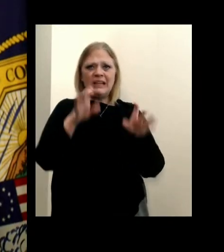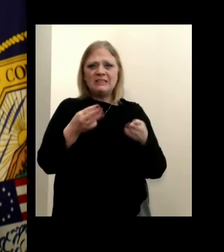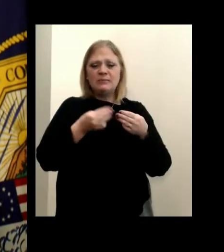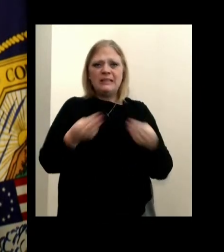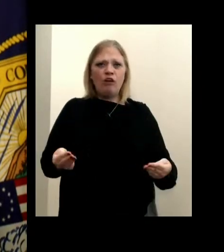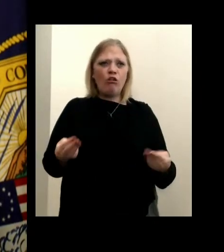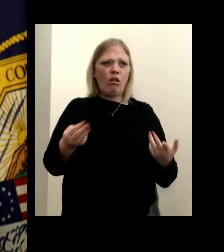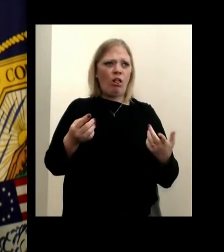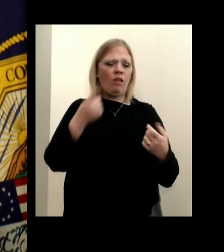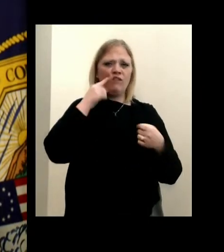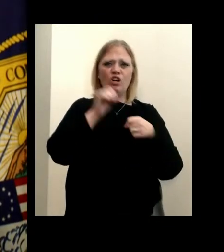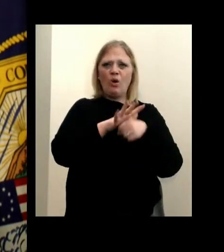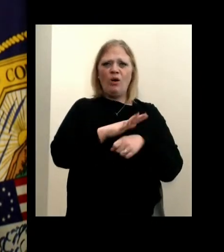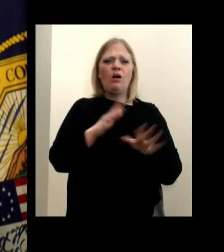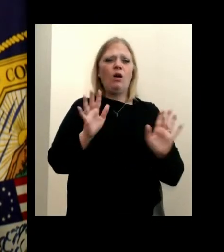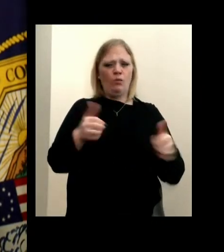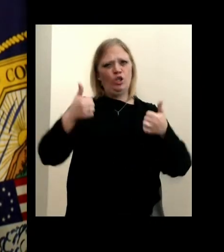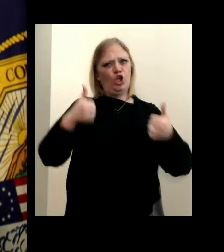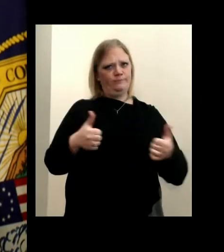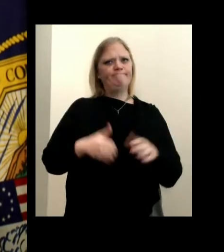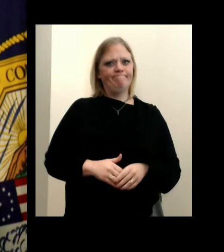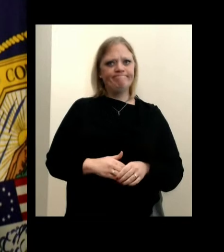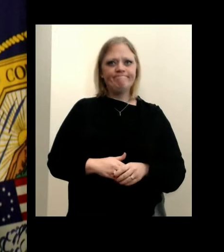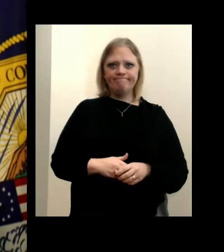for COVID. We are in good supply.